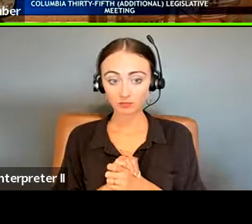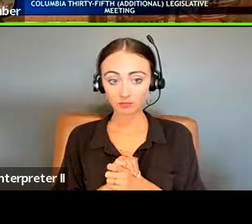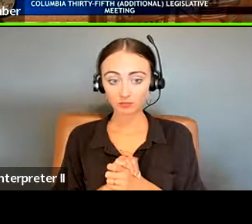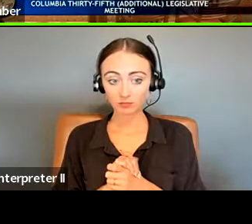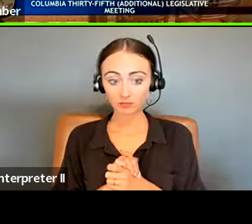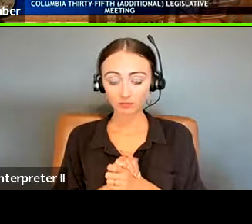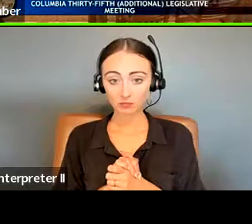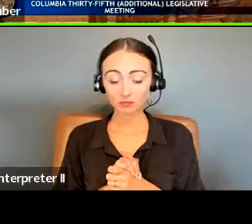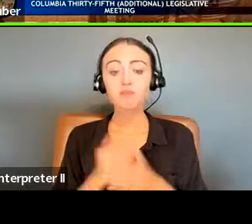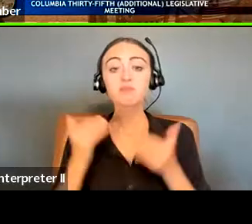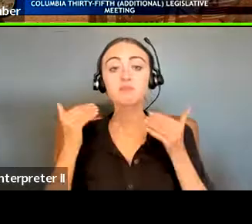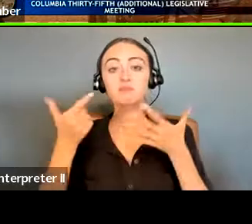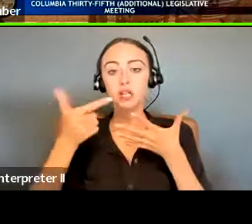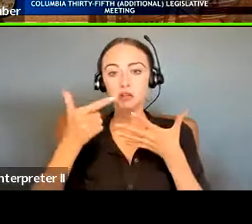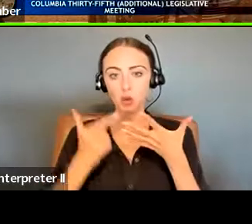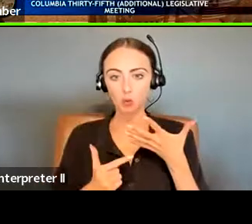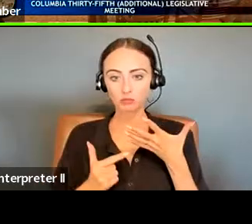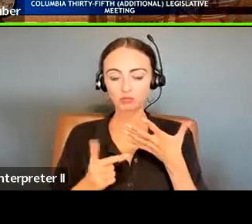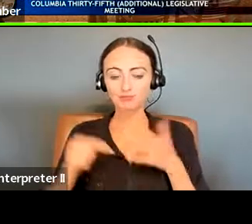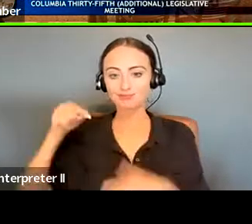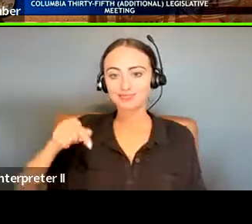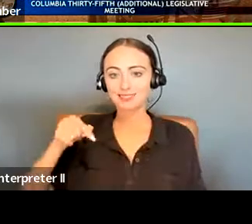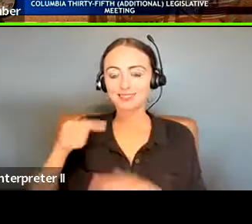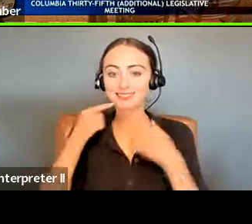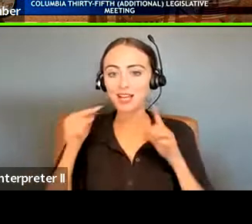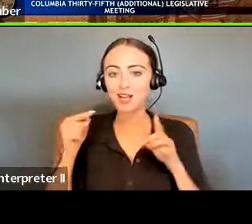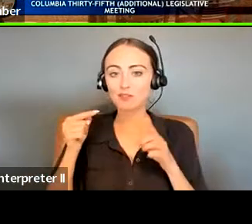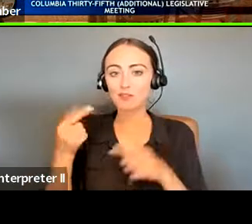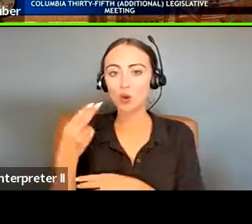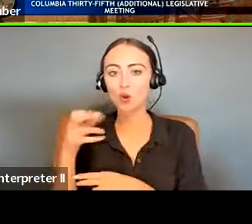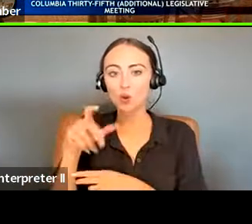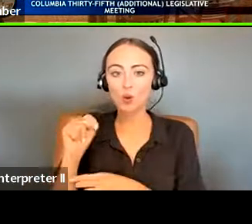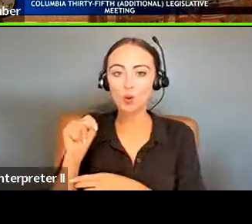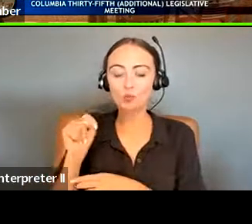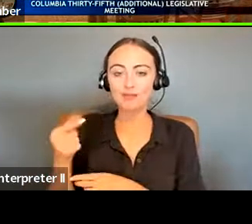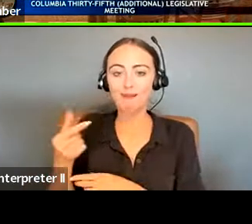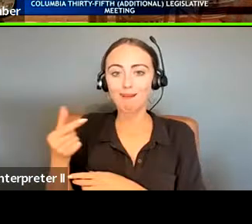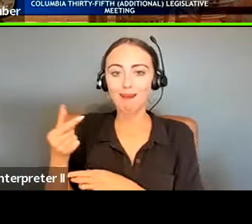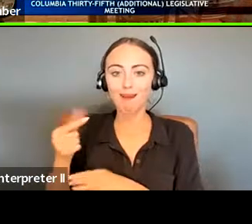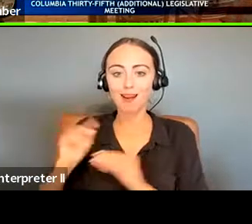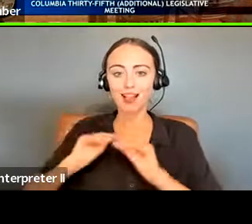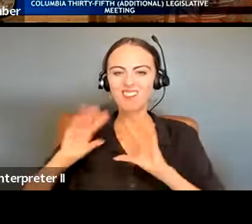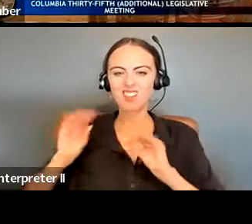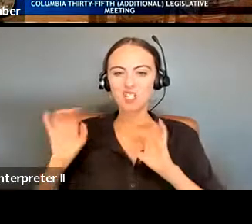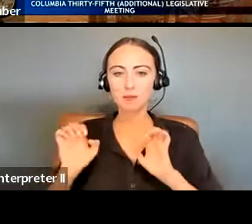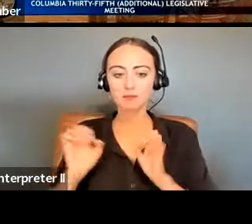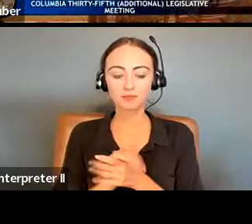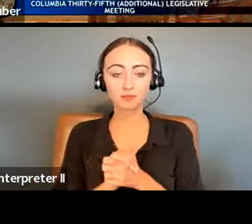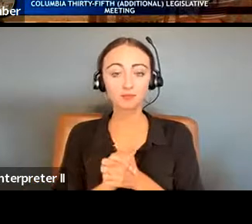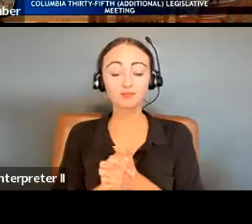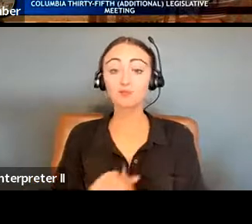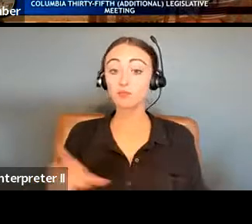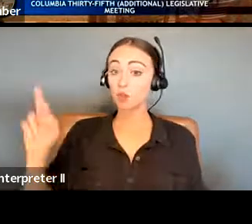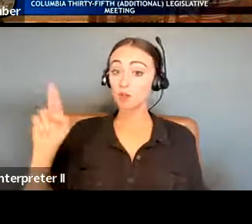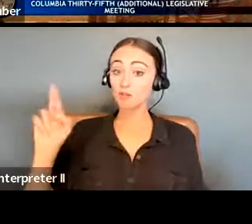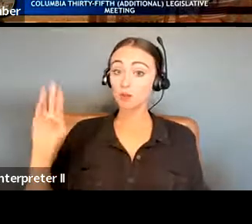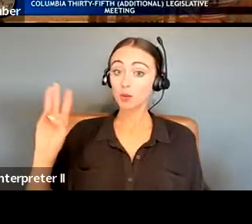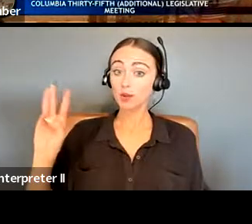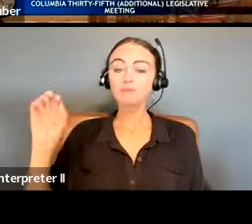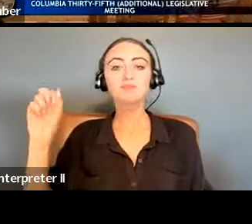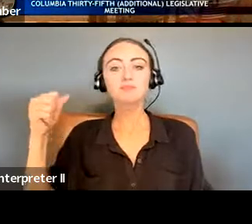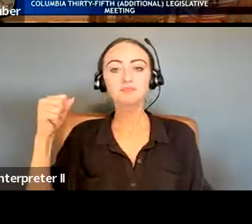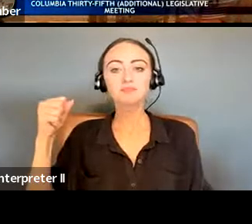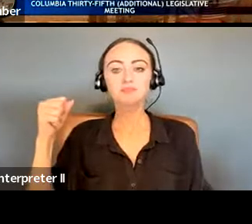Madam Secretary, would you call the roll? The vote is on the declaration for the Ghost Gun Clarification Emergency. Councilmember Robert White.